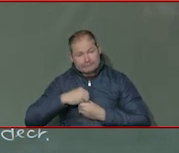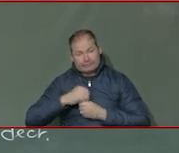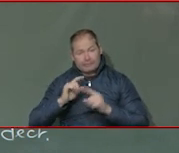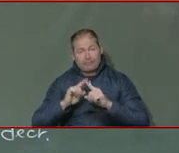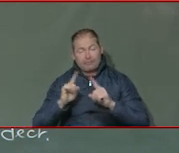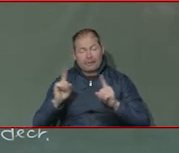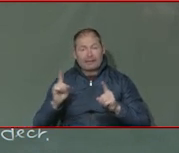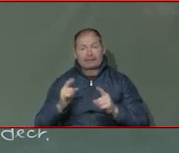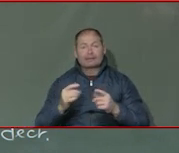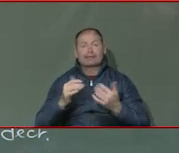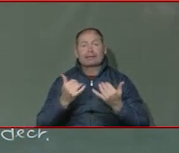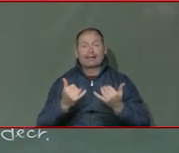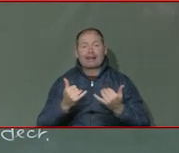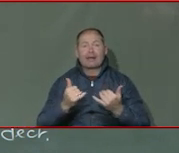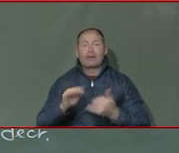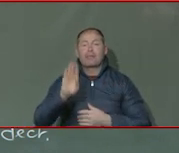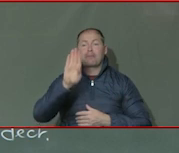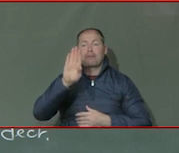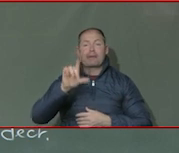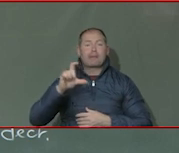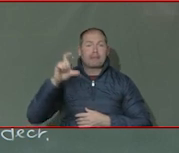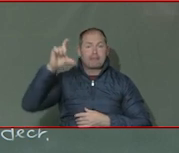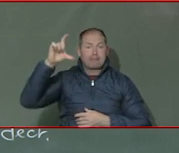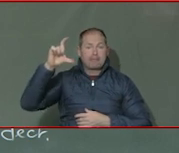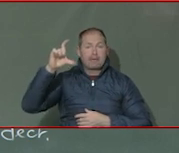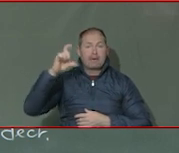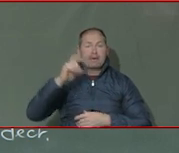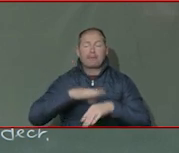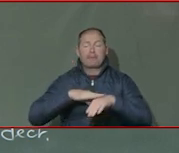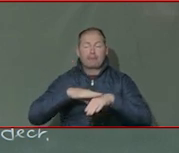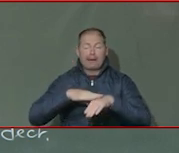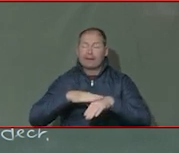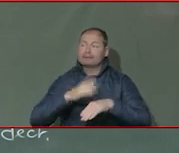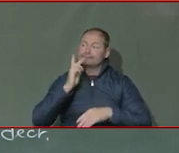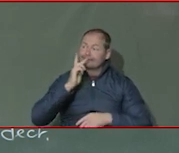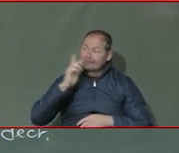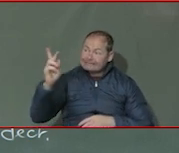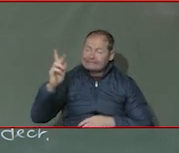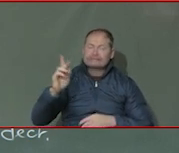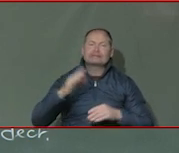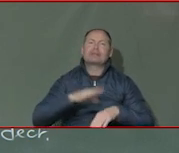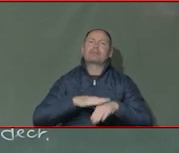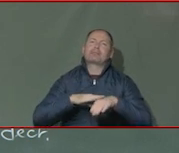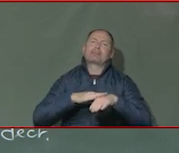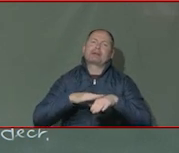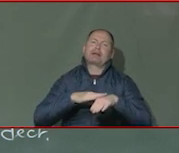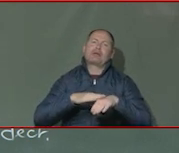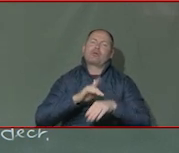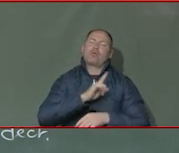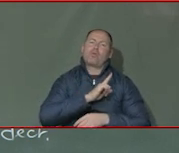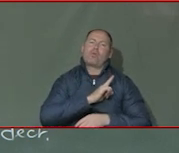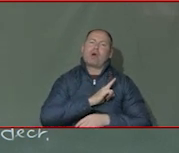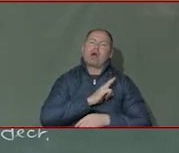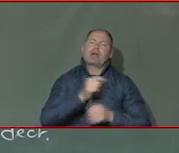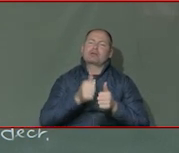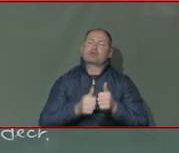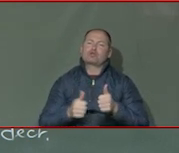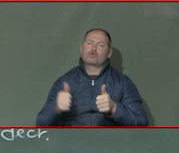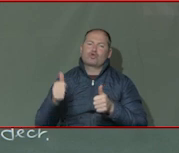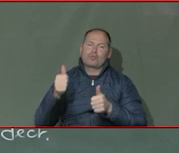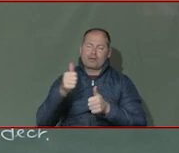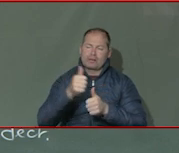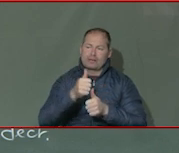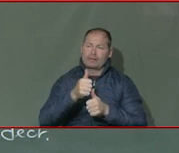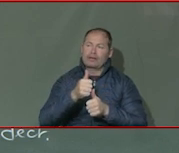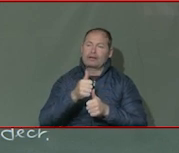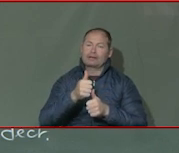eyes, you will see when I look at her eyes, it will be brown eyes. Because the dominant allele dominates the recessive one. In